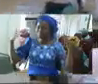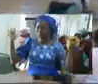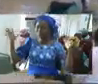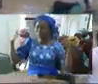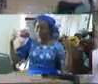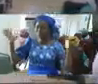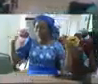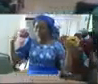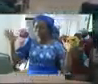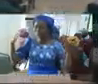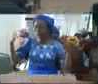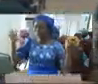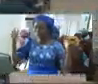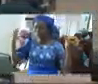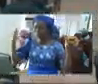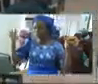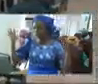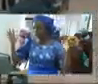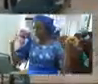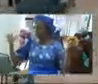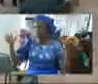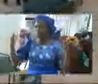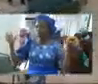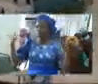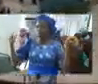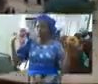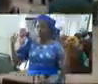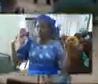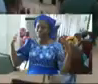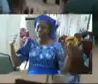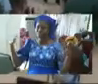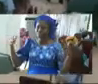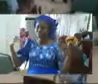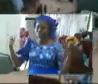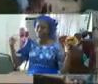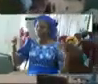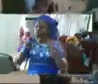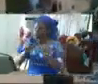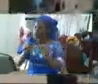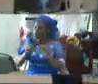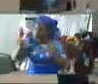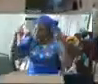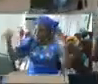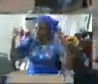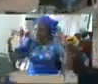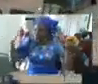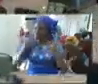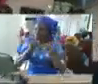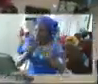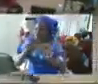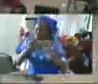Thank you, Father. Thank you, Almighty God. Keep clapping, keep clapping, keep clapping.